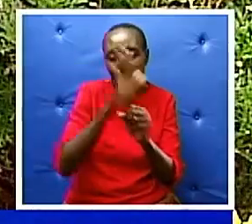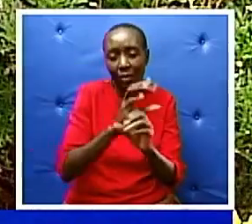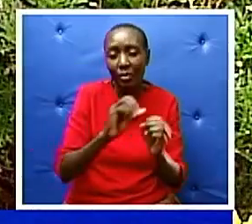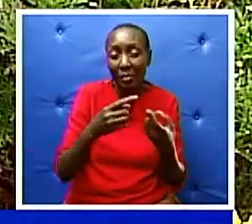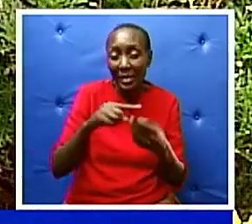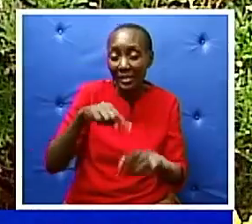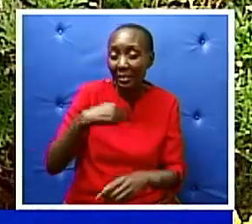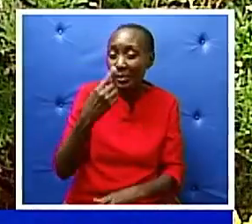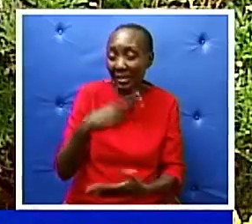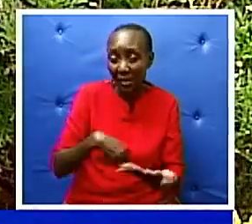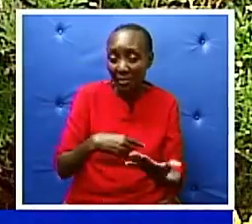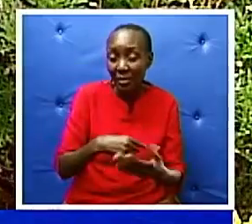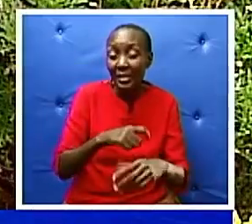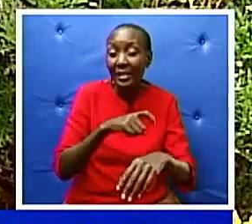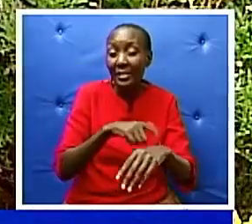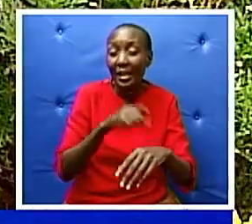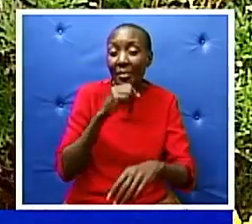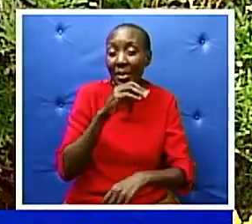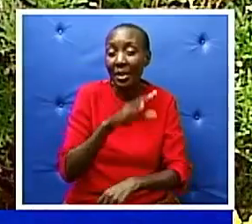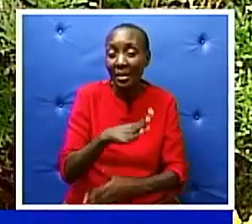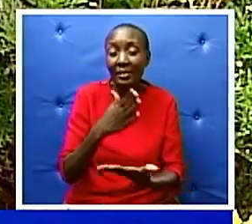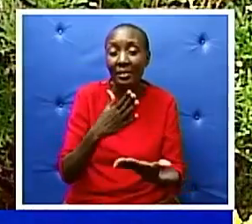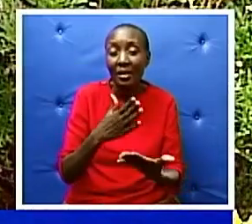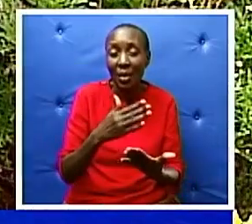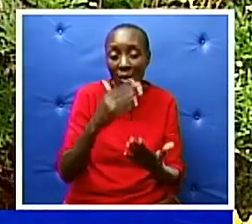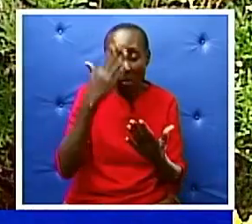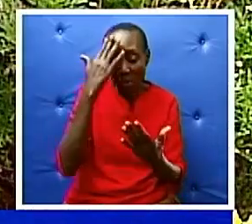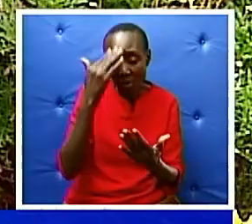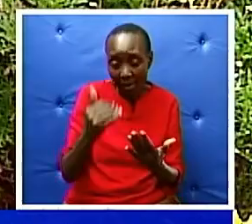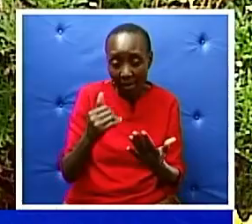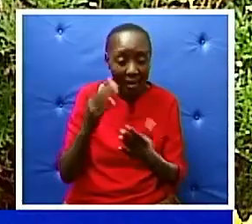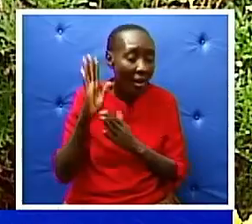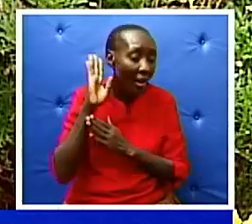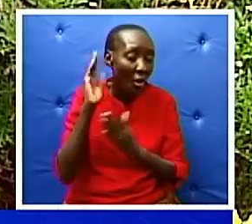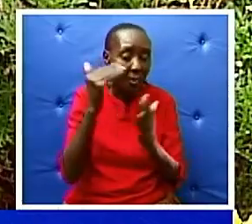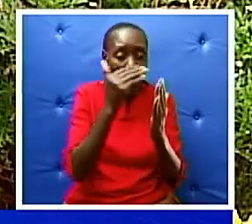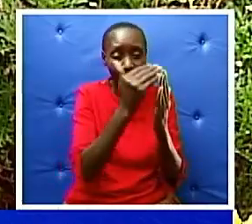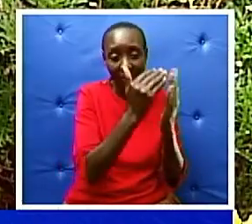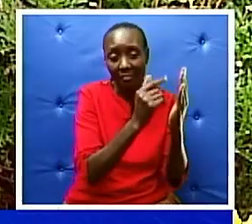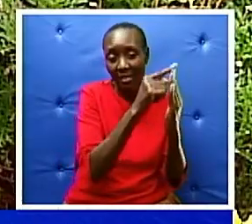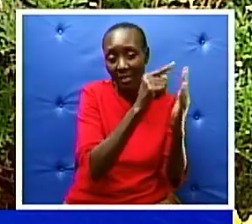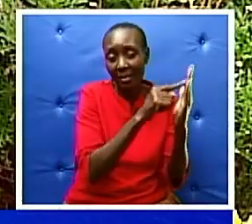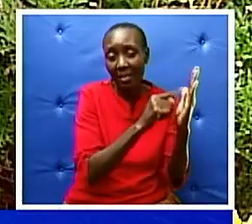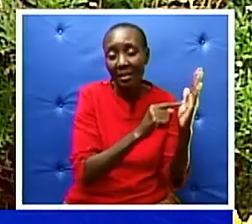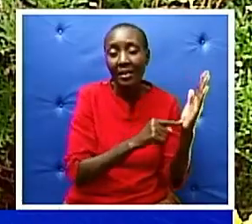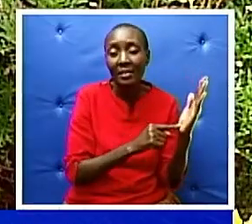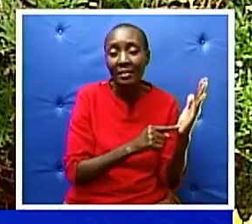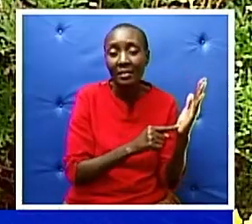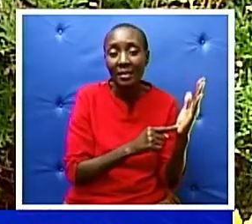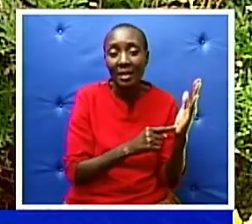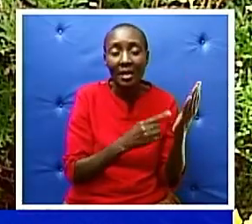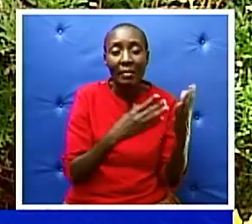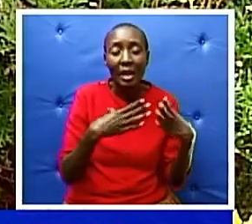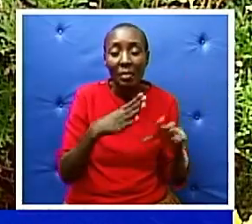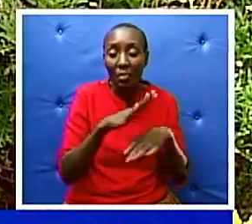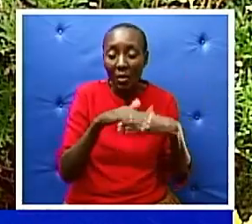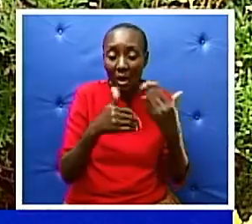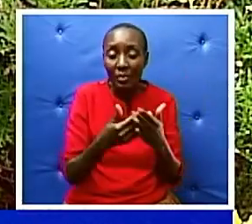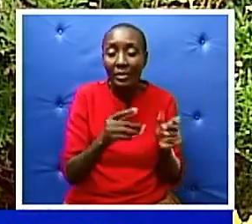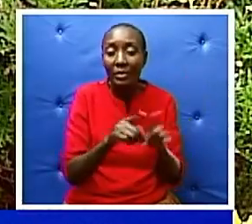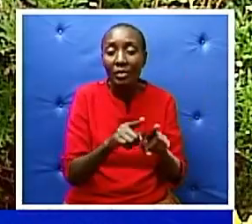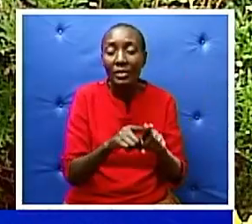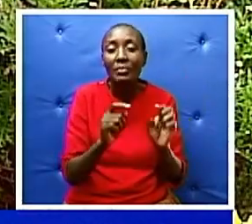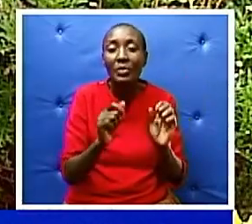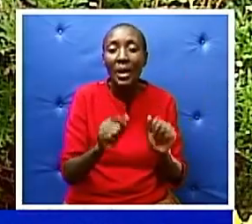to the priority. And we accept it for what we are. We call on people to get the vaccines so that